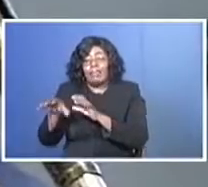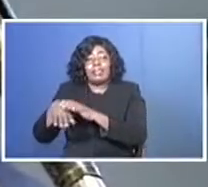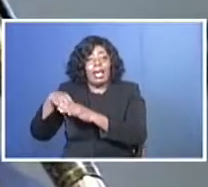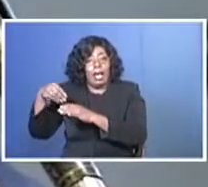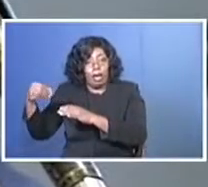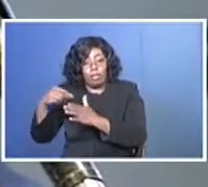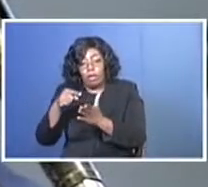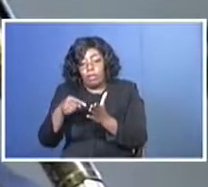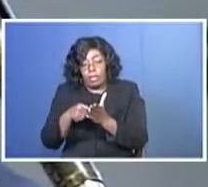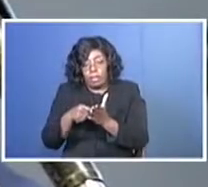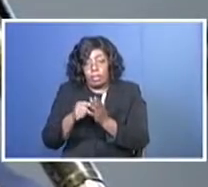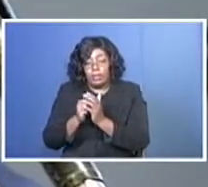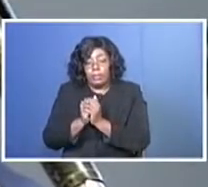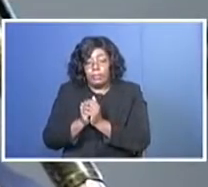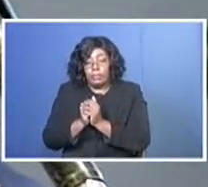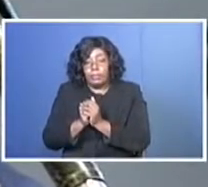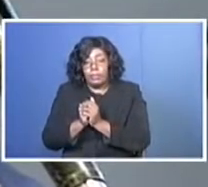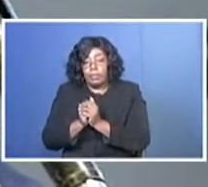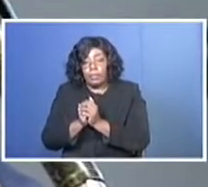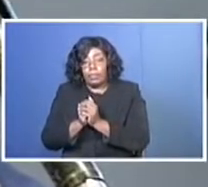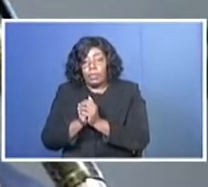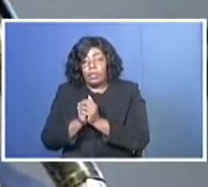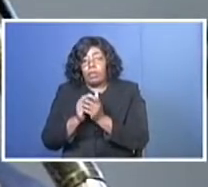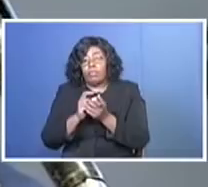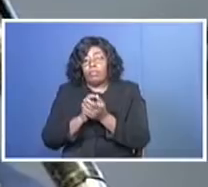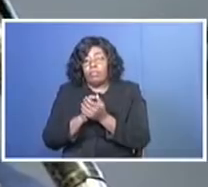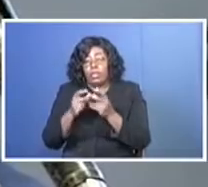all. We will be placing a lot of